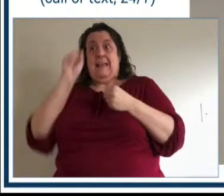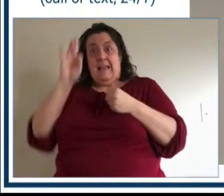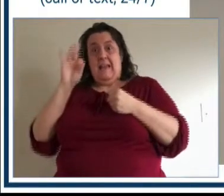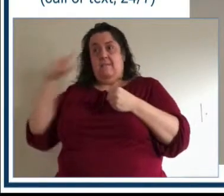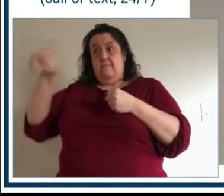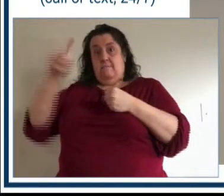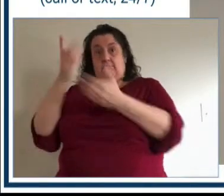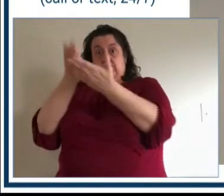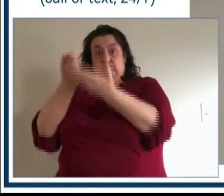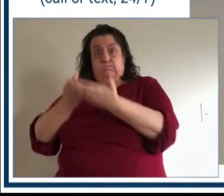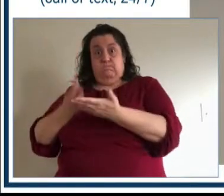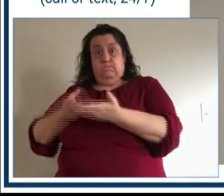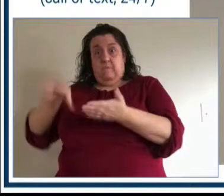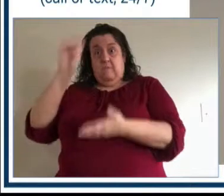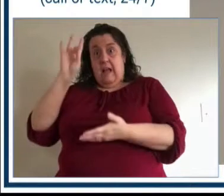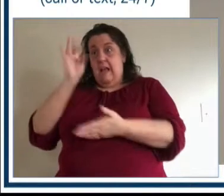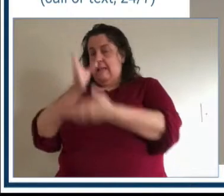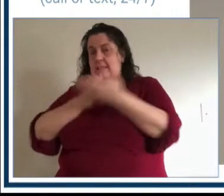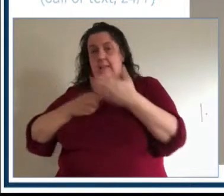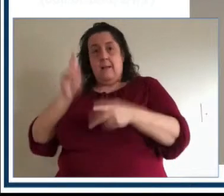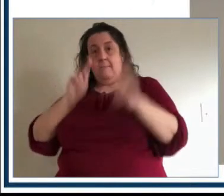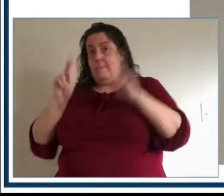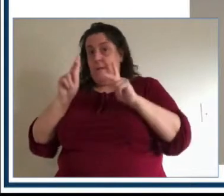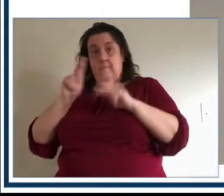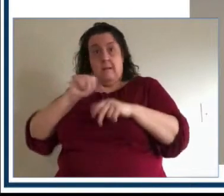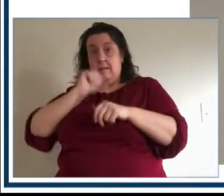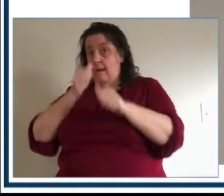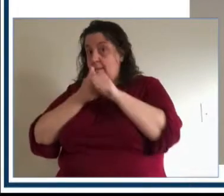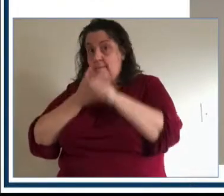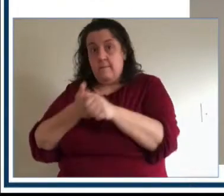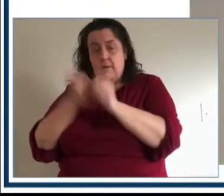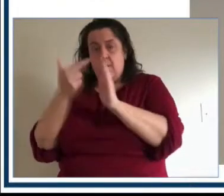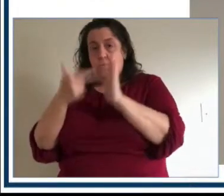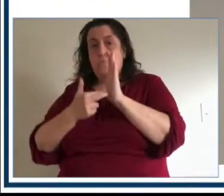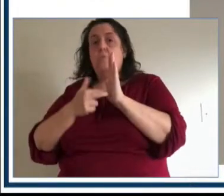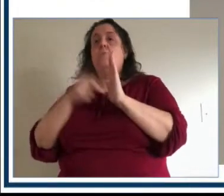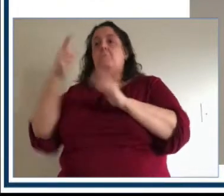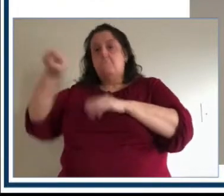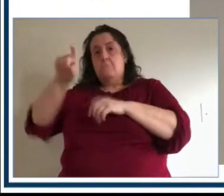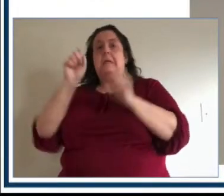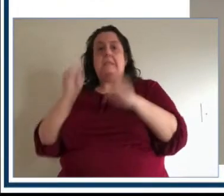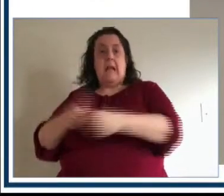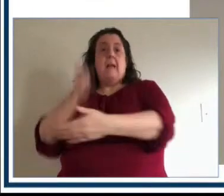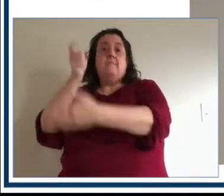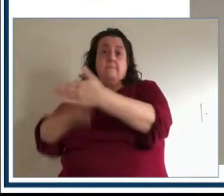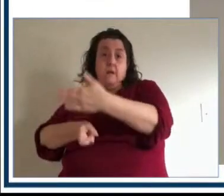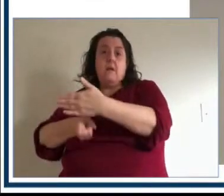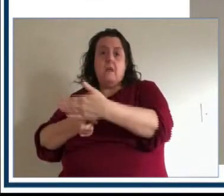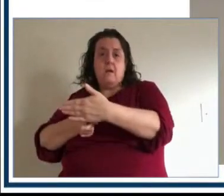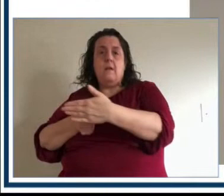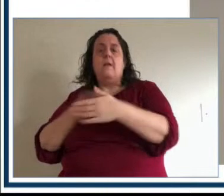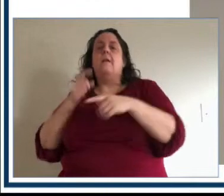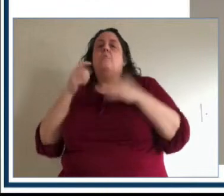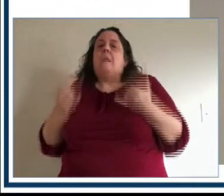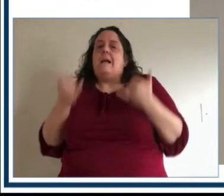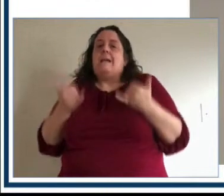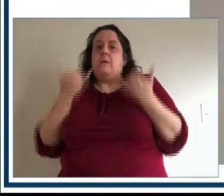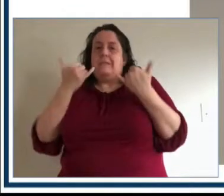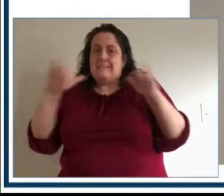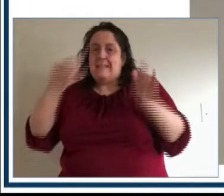non-compliance, as individuals, they can be fined. That all I can say is that is an ongoing point of investigation at this time